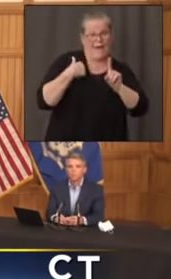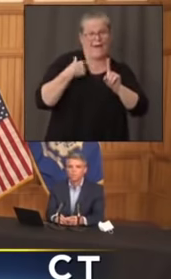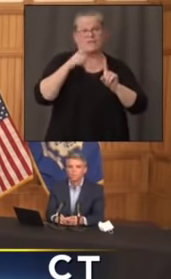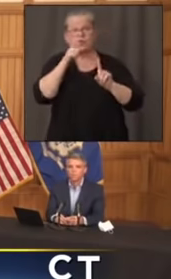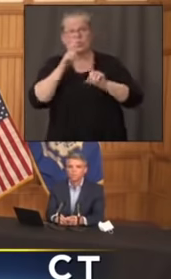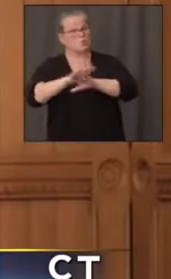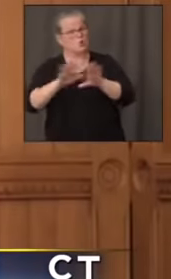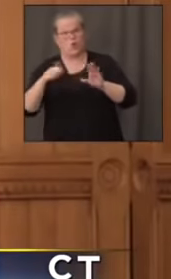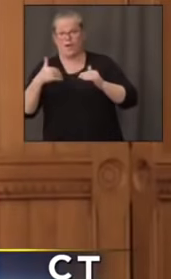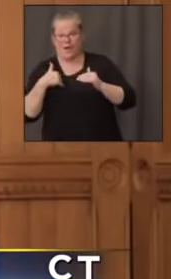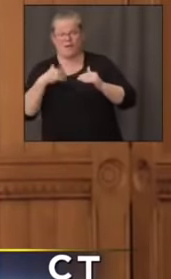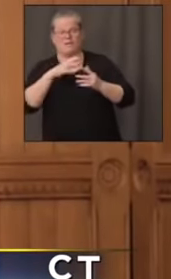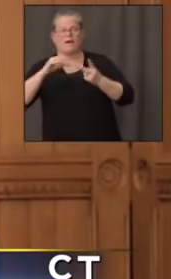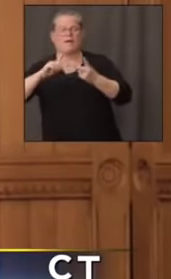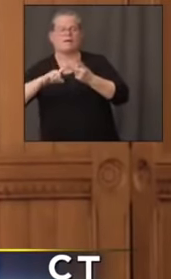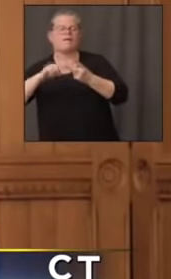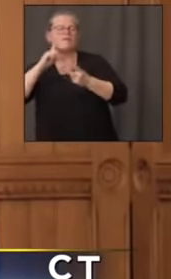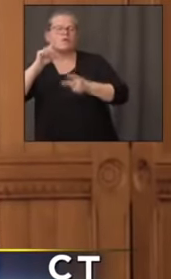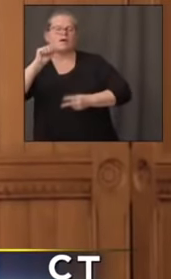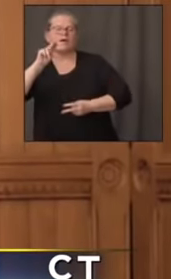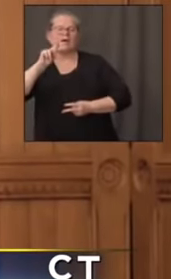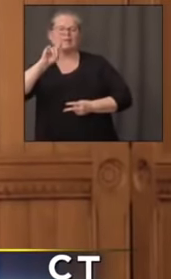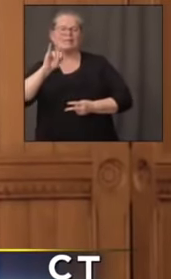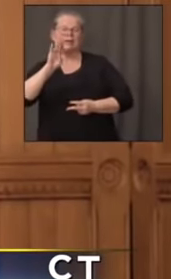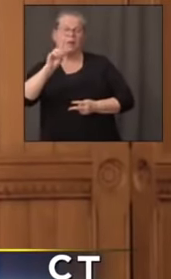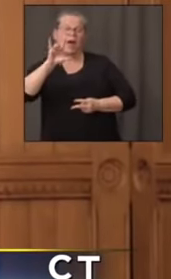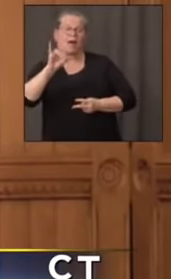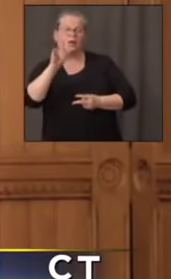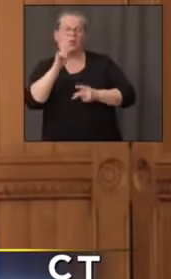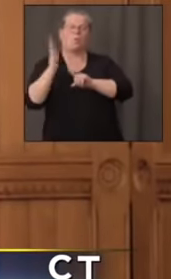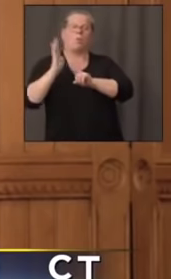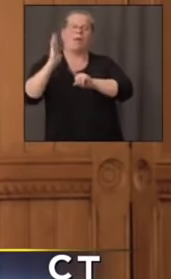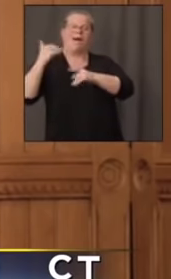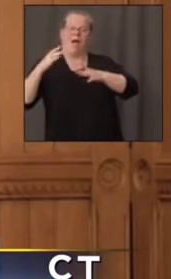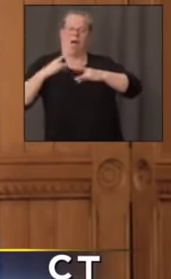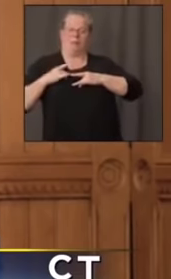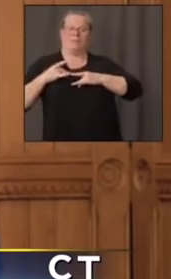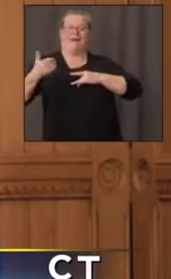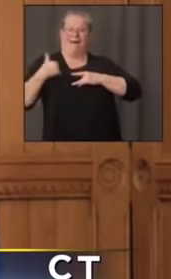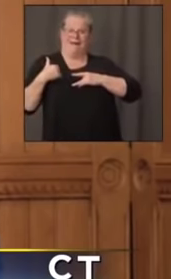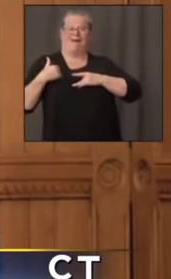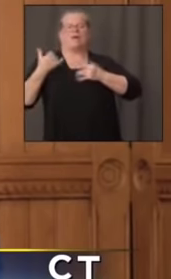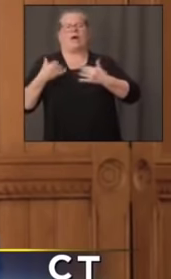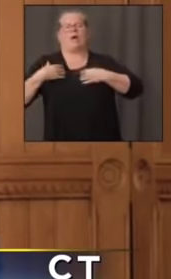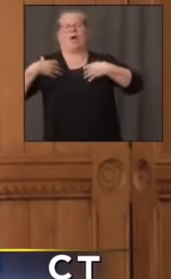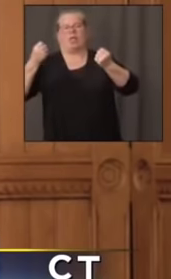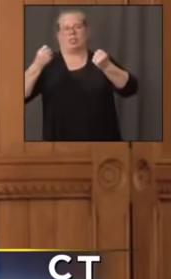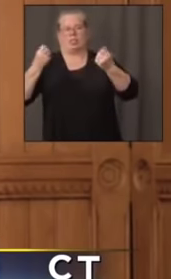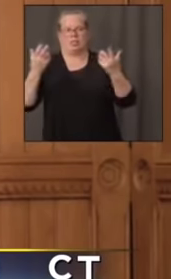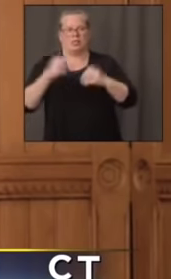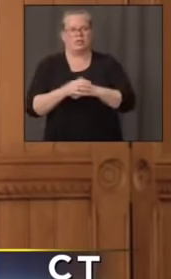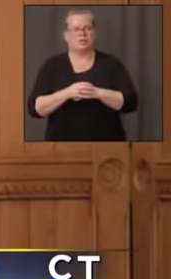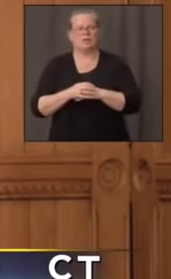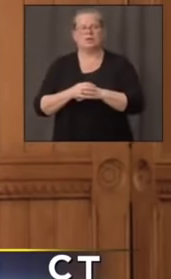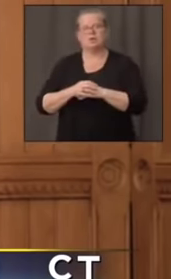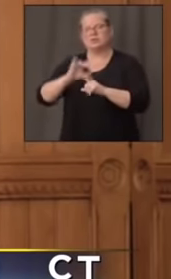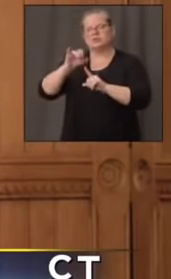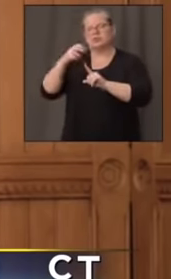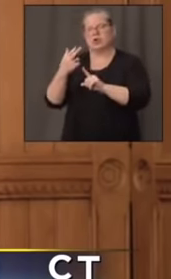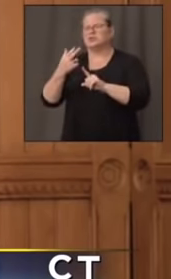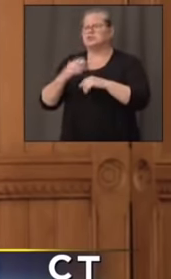don't have a specific goal established. We're focused on a testing strategy, though, that's been very consistent for probably 2 months now, I'd say,